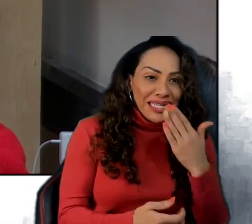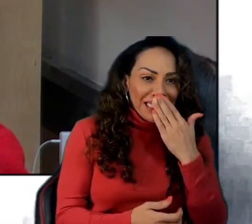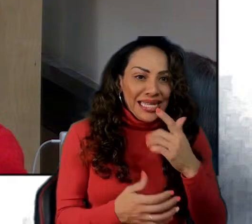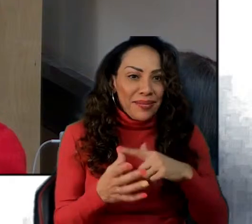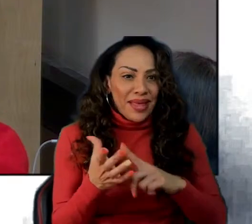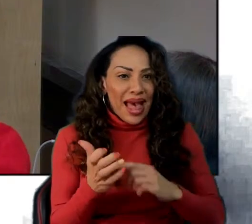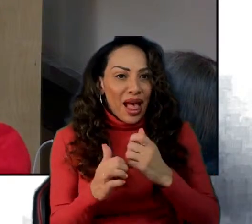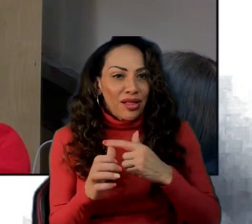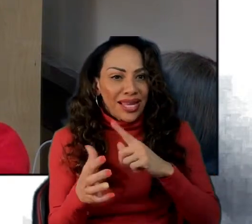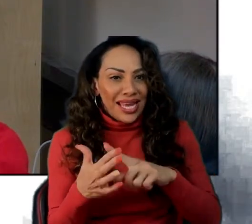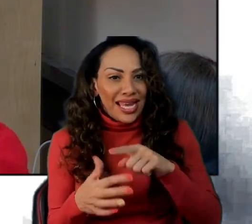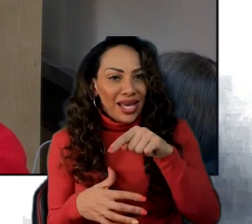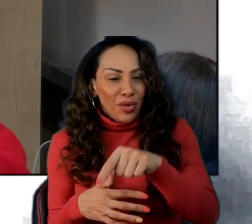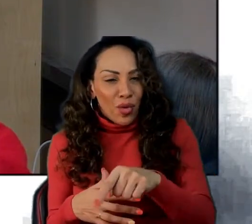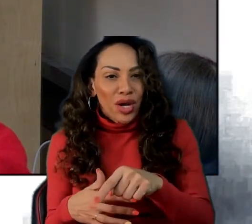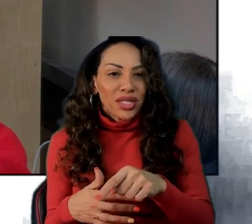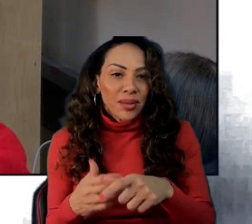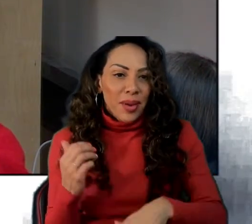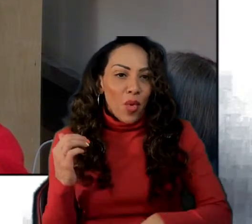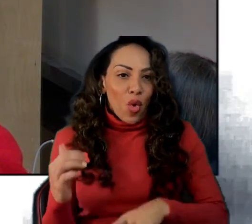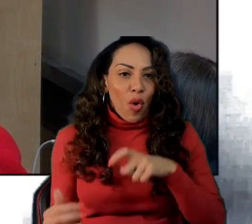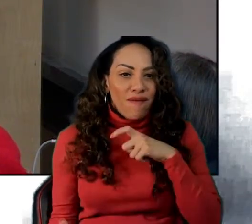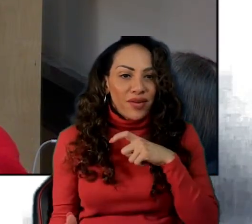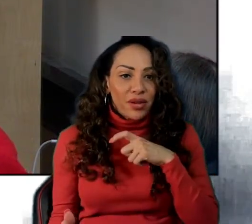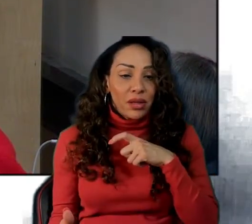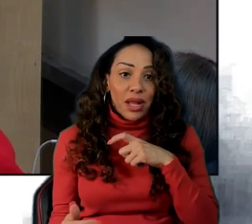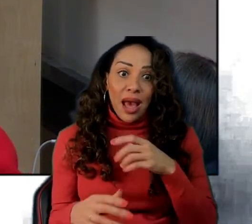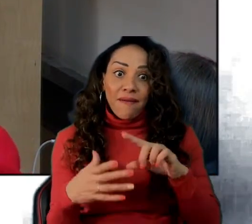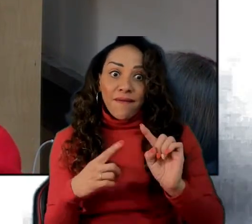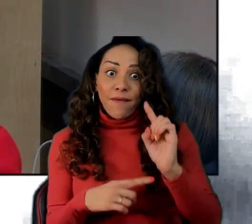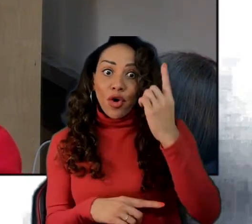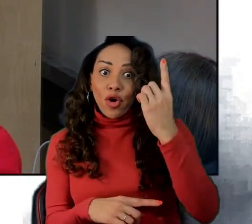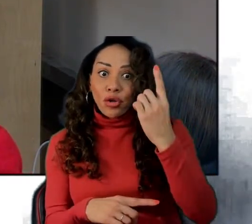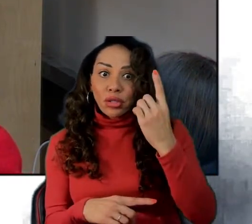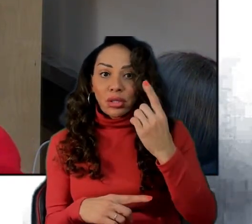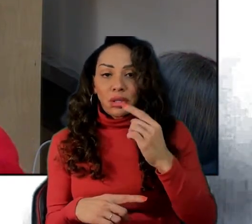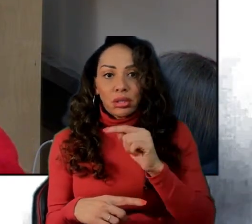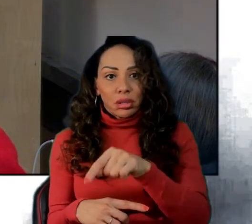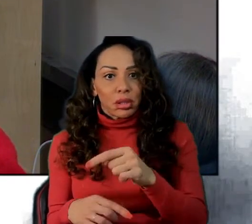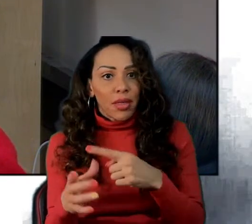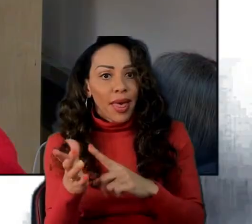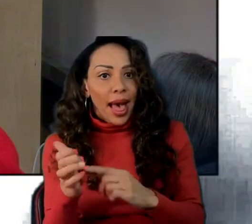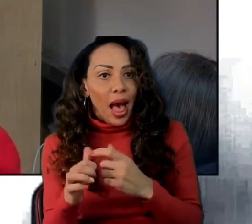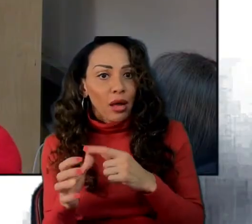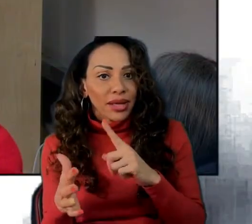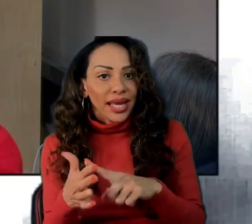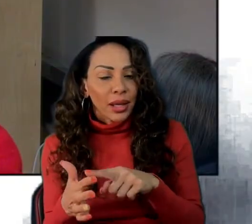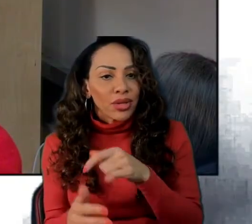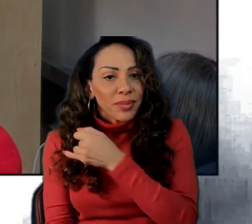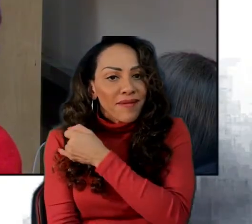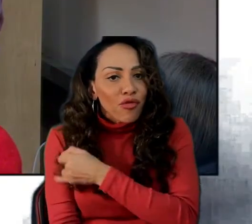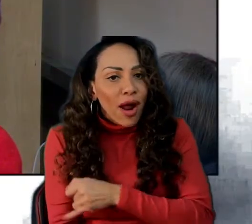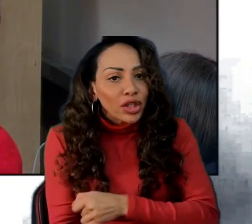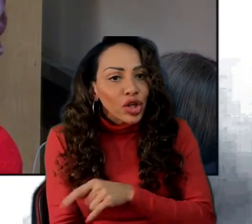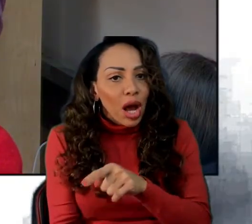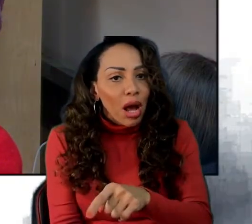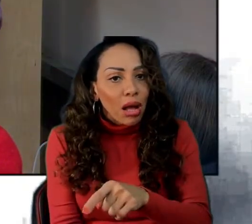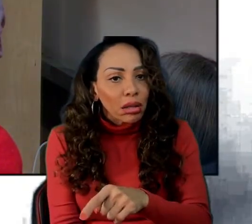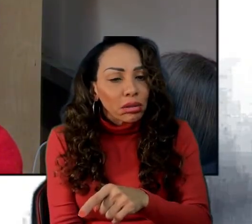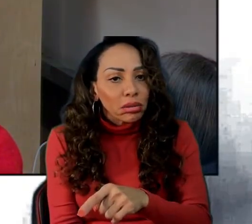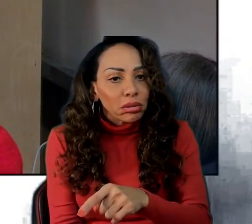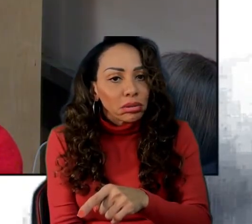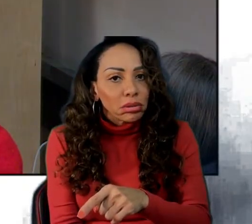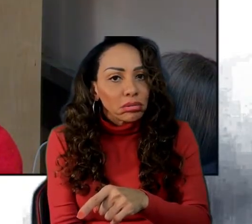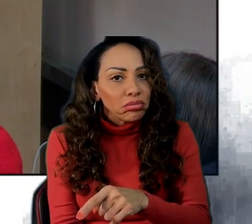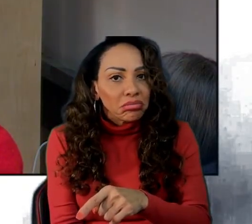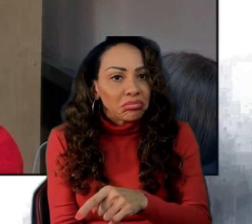very fragile, because we did have a few times where it wasn't, it wasn't liking how